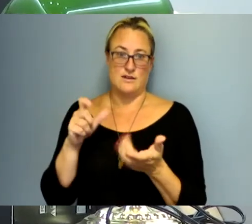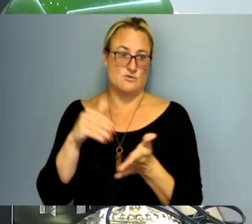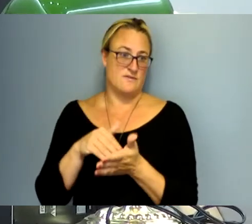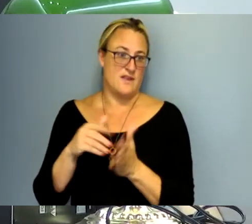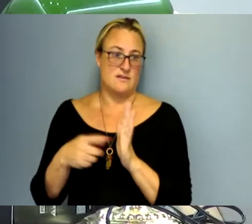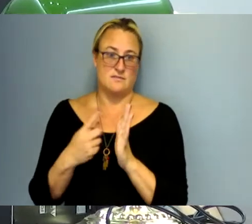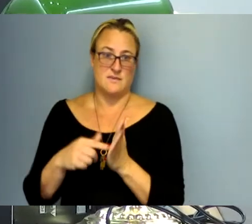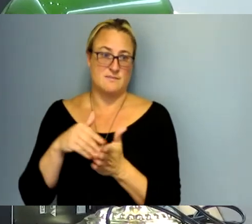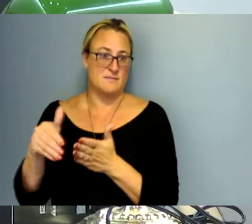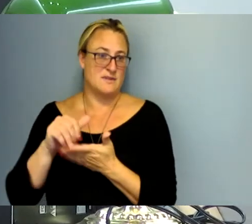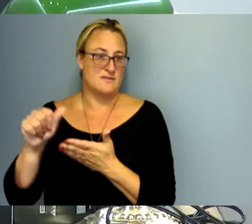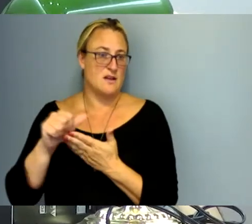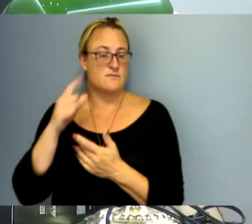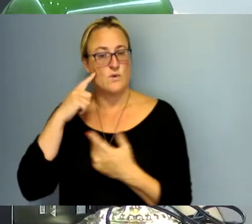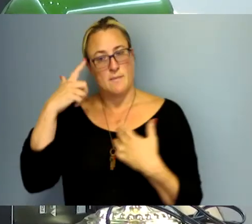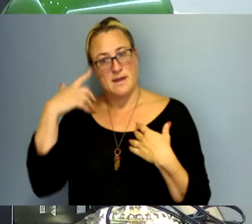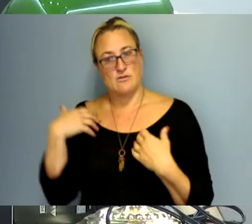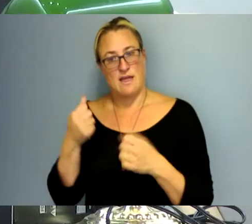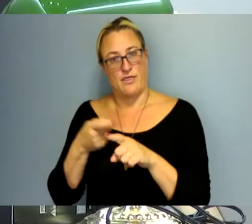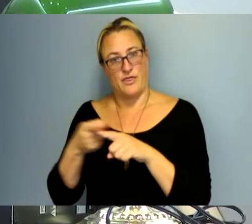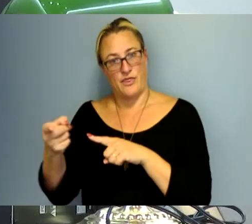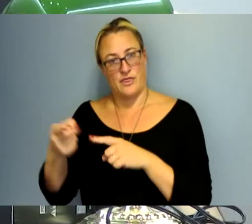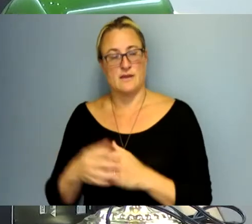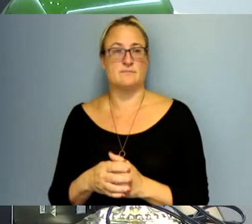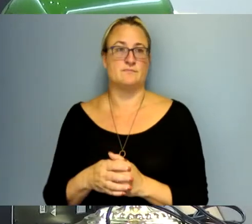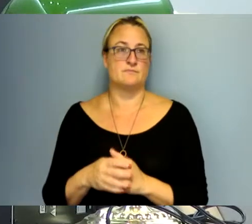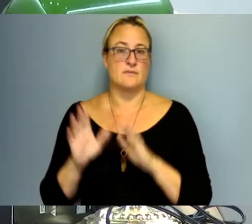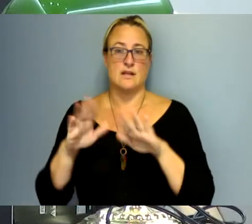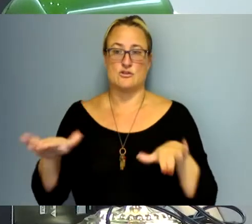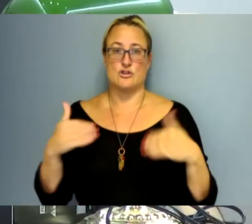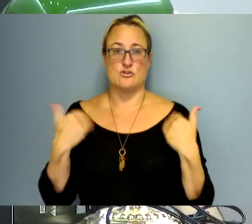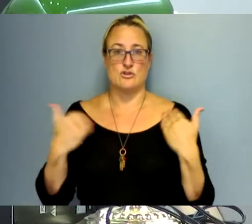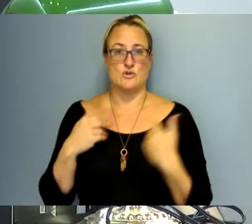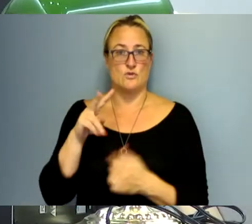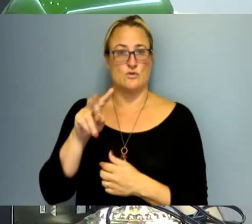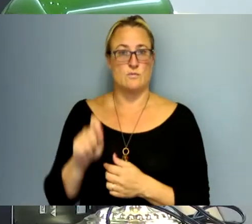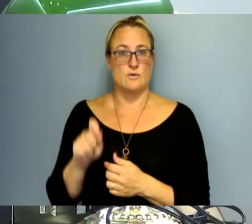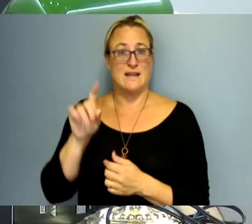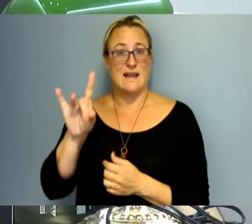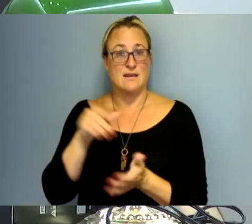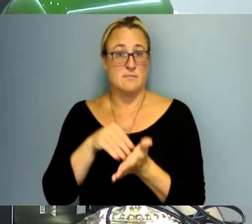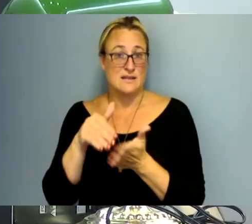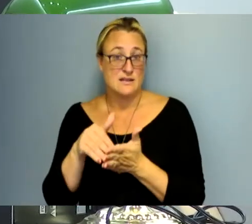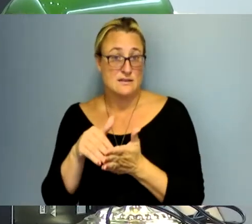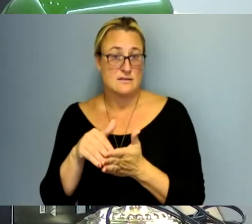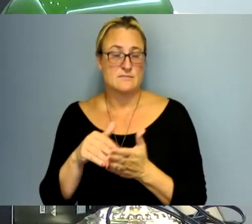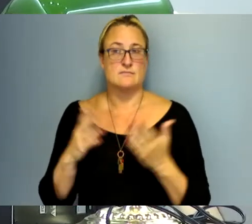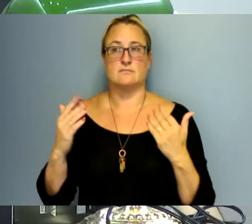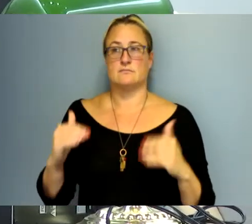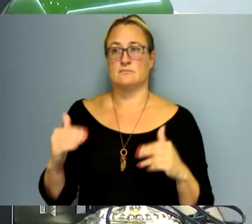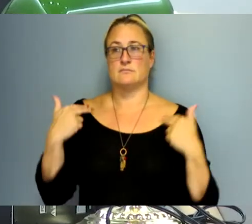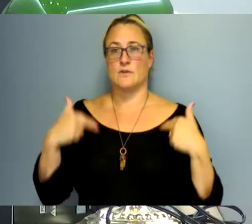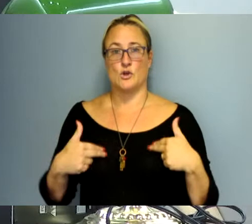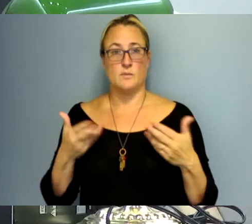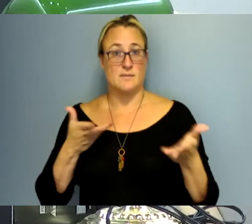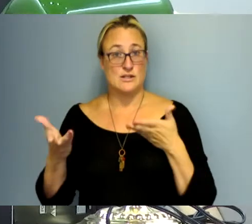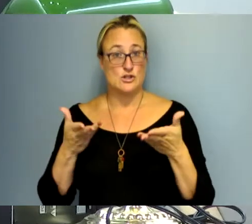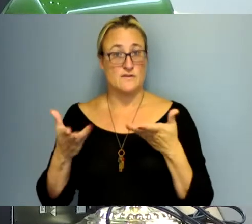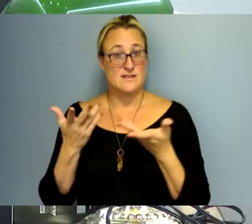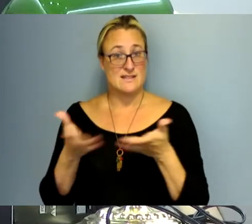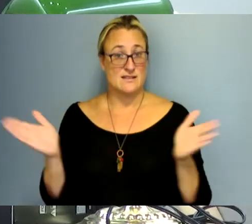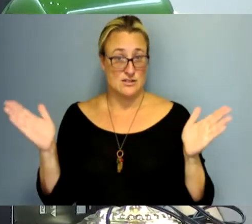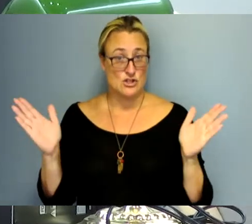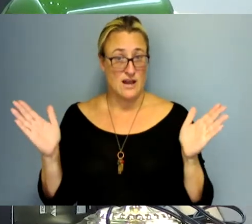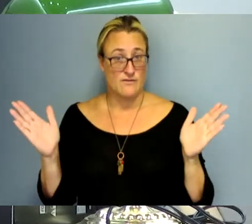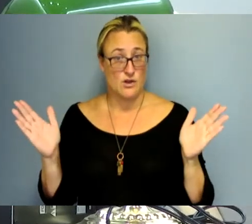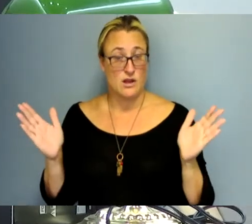dollars for mental health. Children and youth, about $2.8 million. Human services in general, beyond what I've